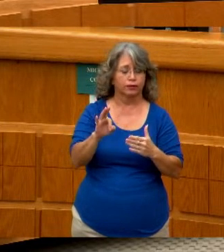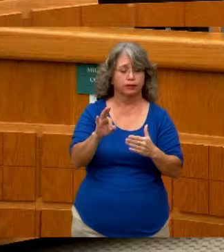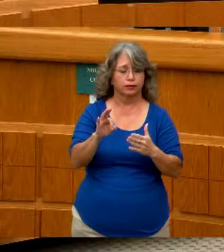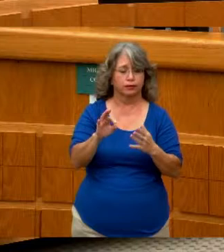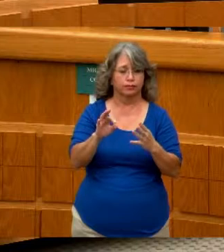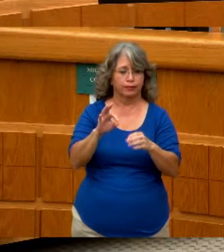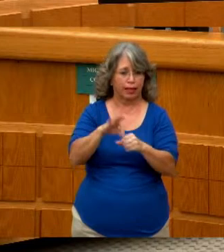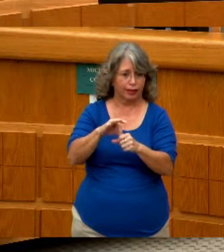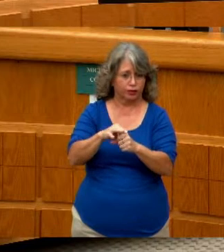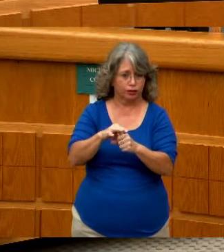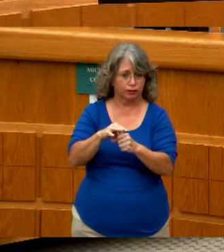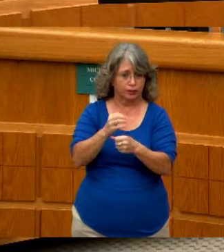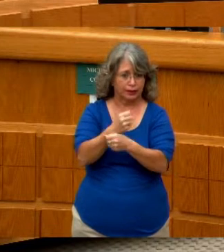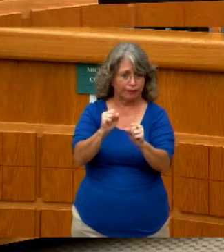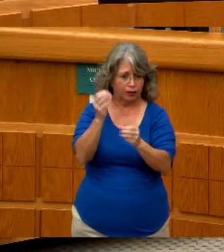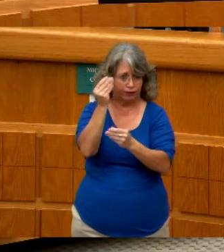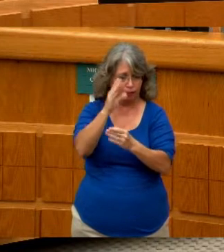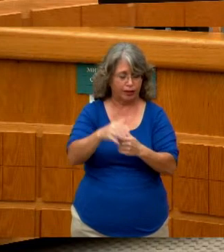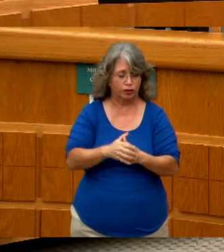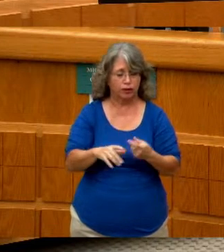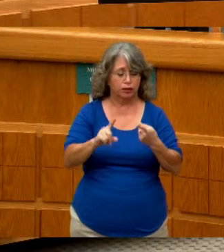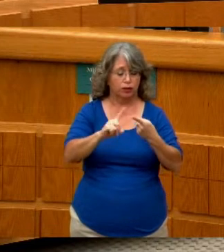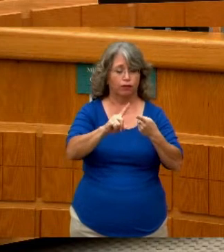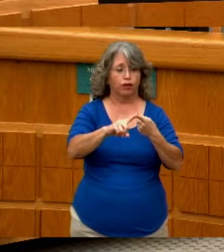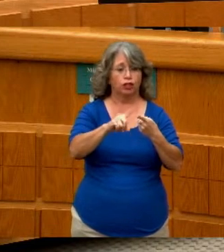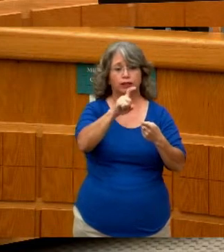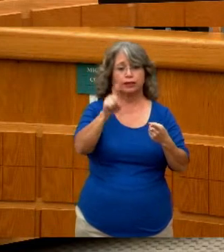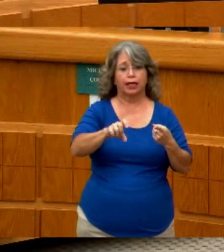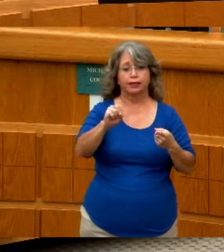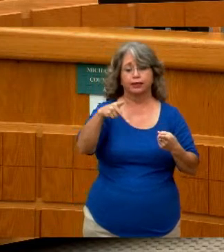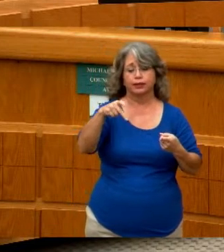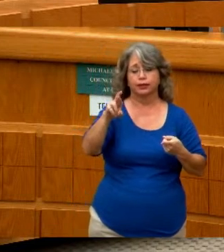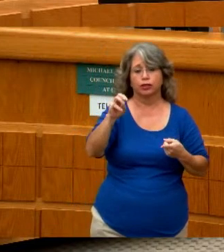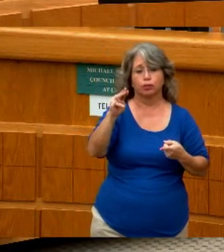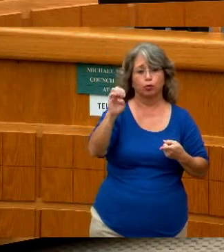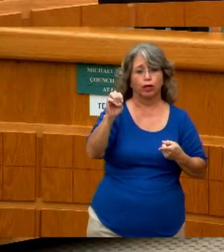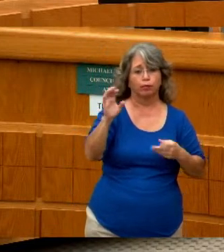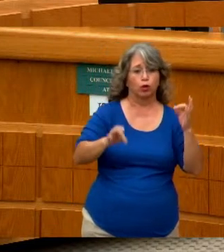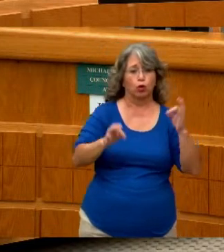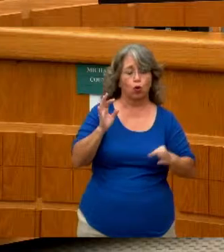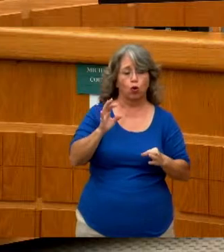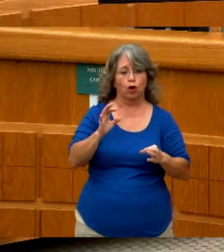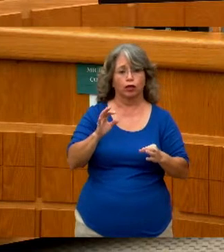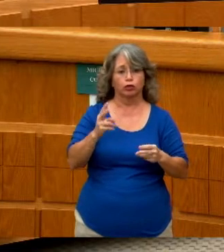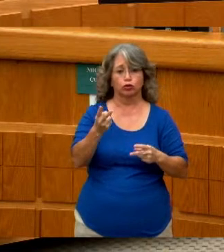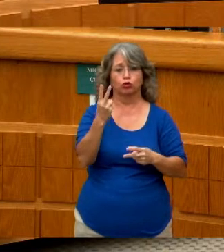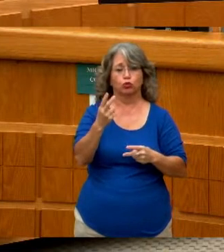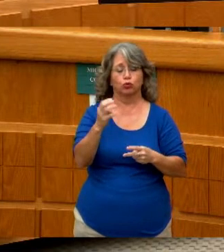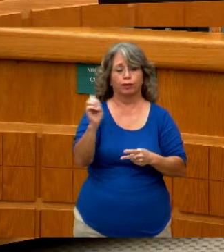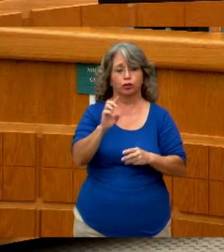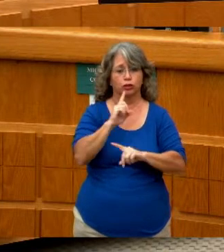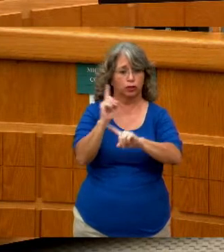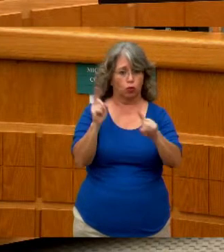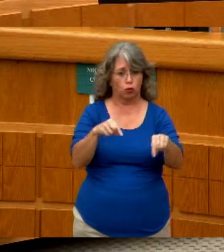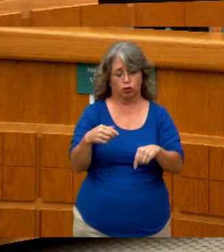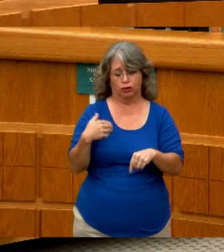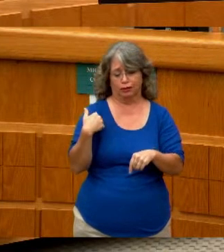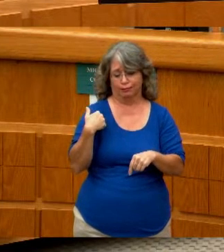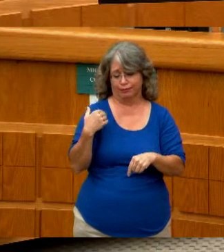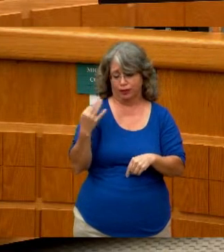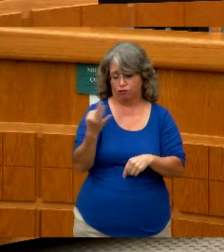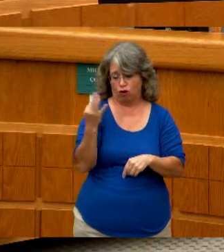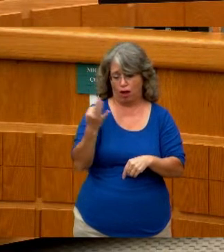to go over with you. So first, let us begin with the Texas Supreme Court and these emergency orders. There were two that were